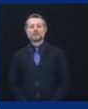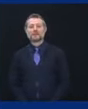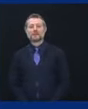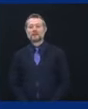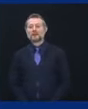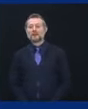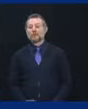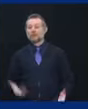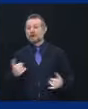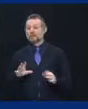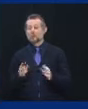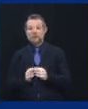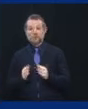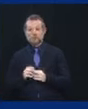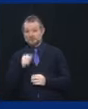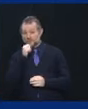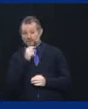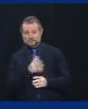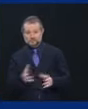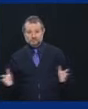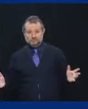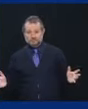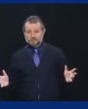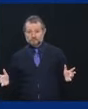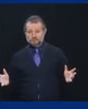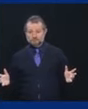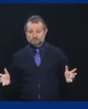Anyone else, operator?